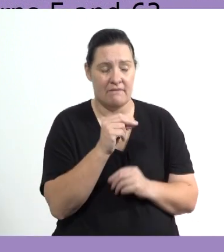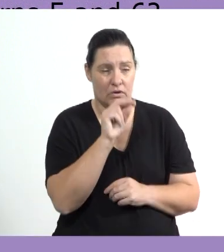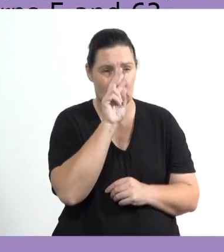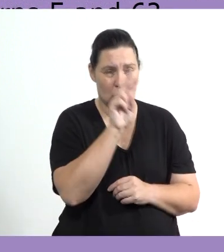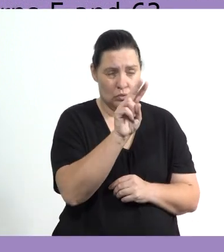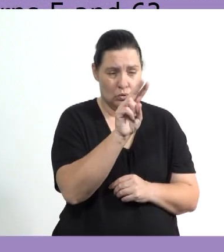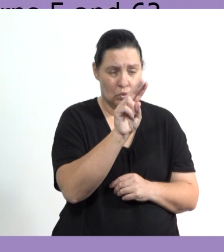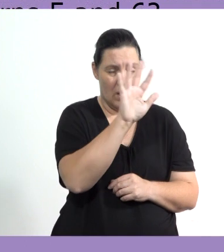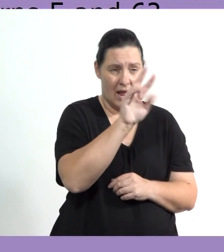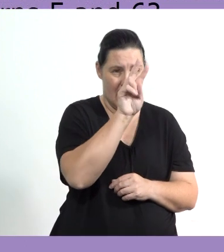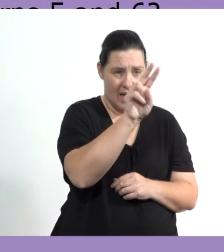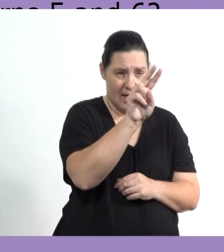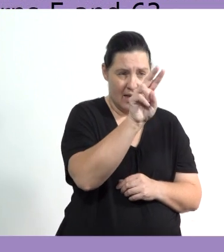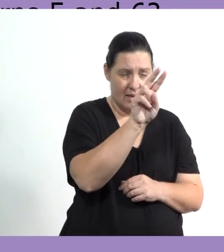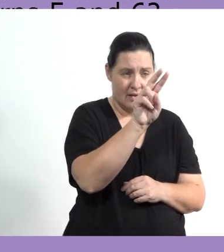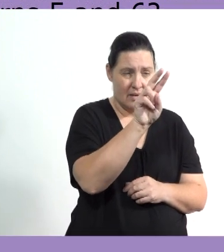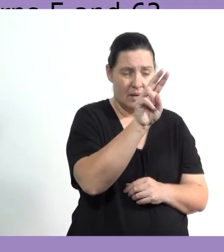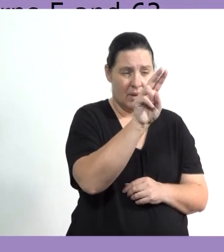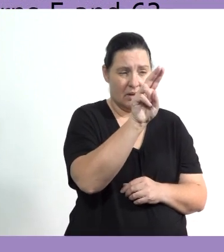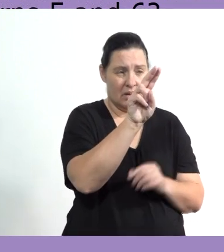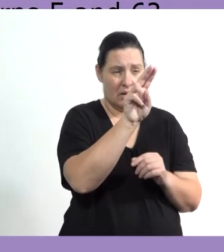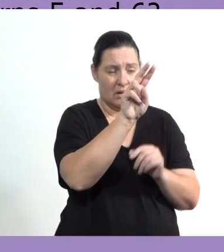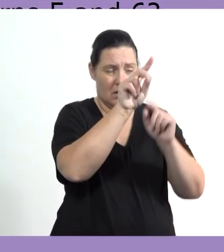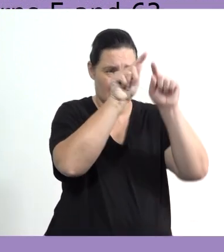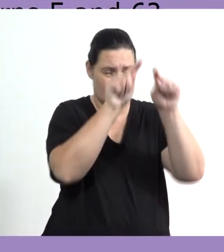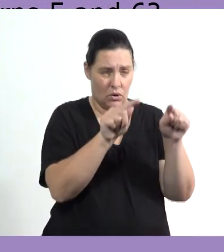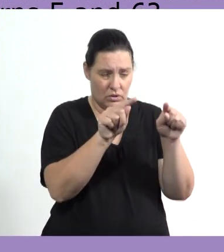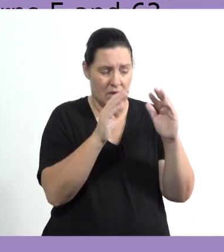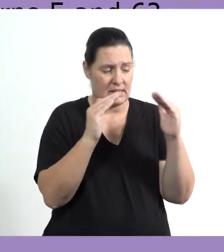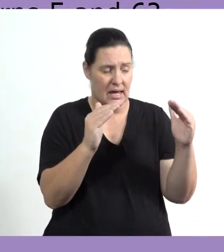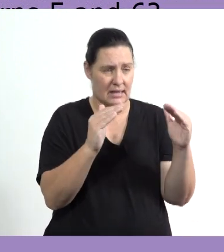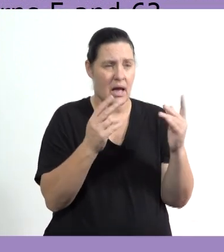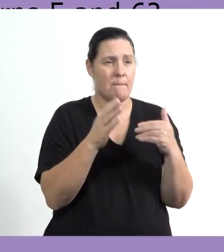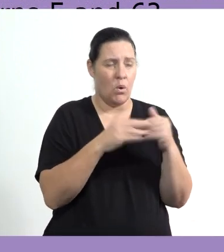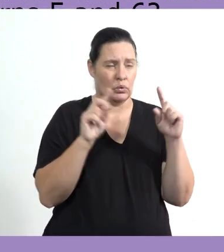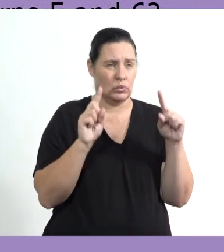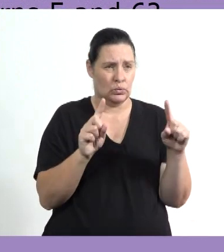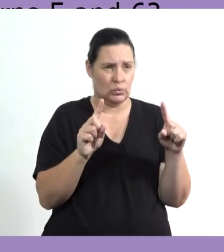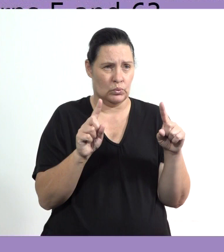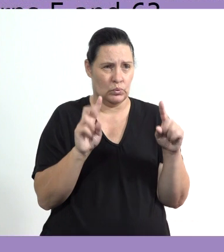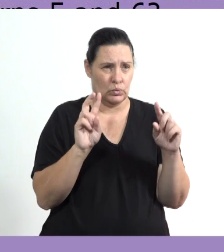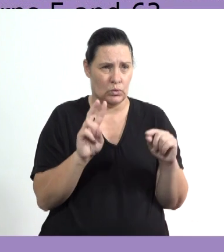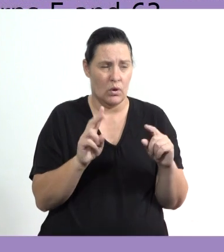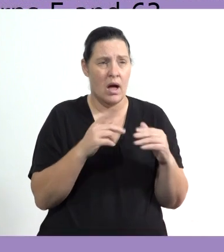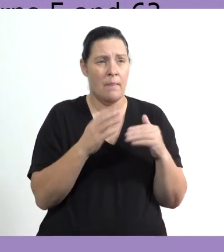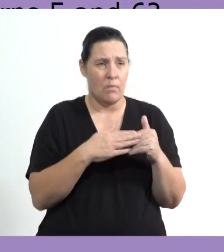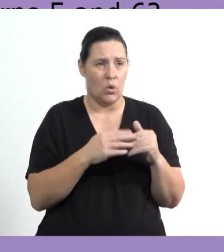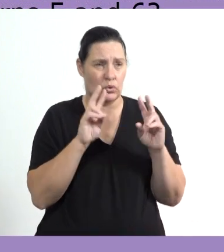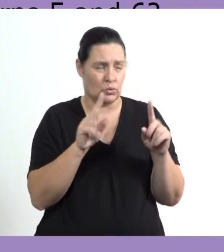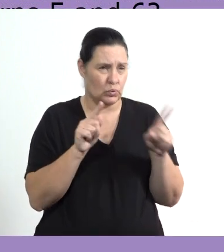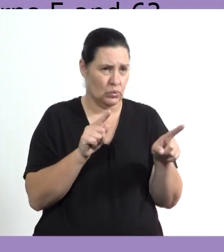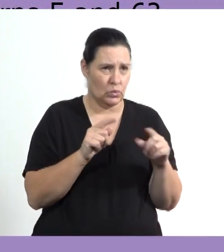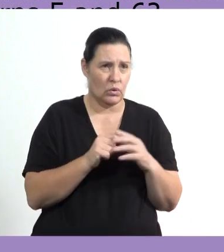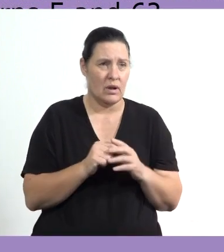had 2 colored in at the top, but if you look going down there on the side, we have another 2 and another 2